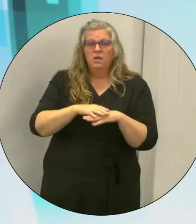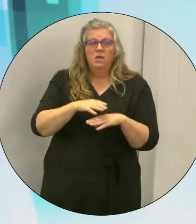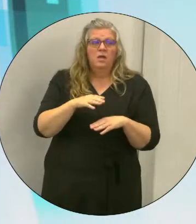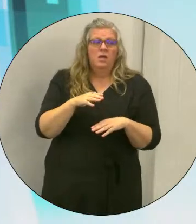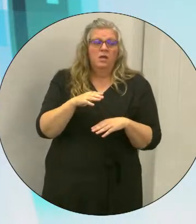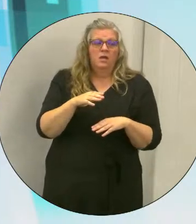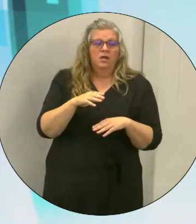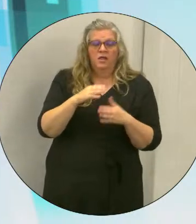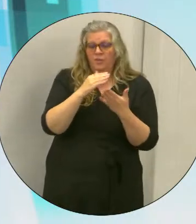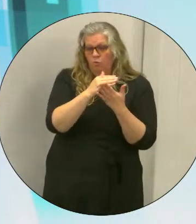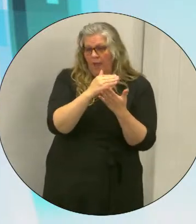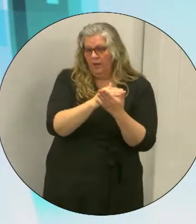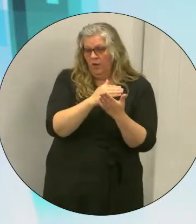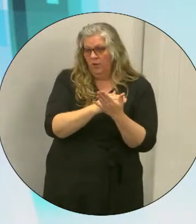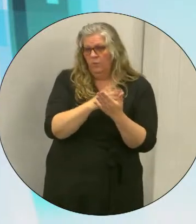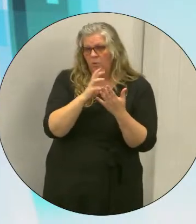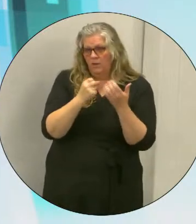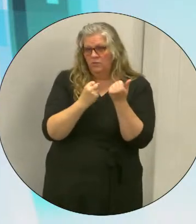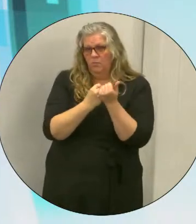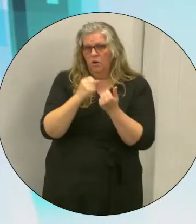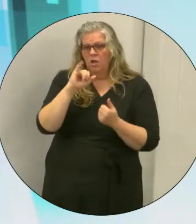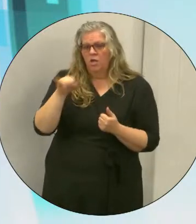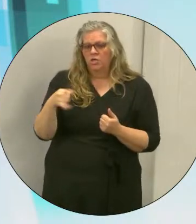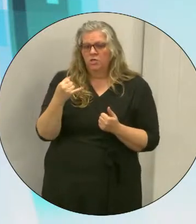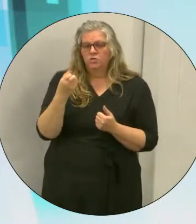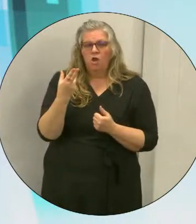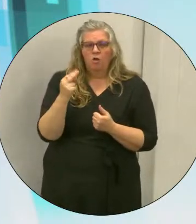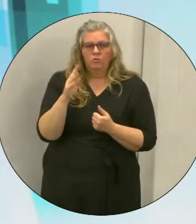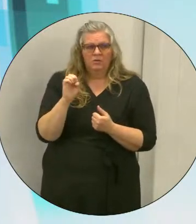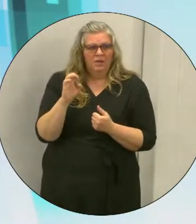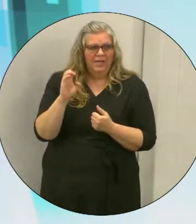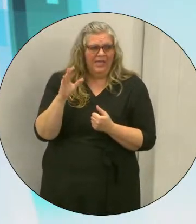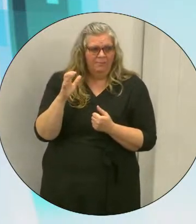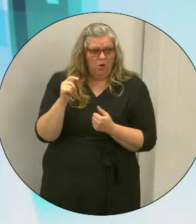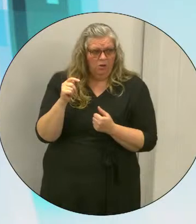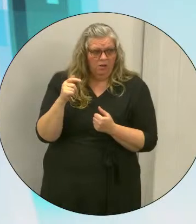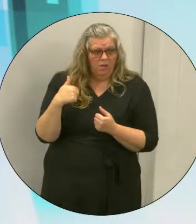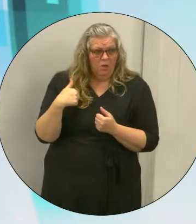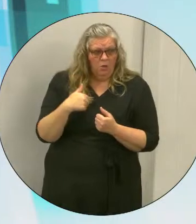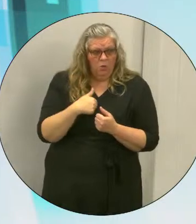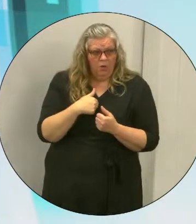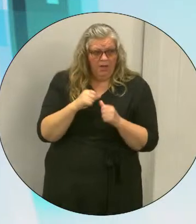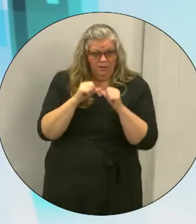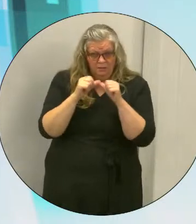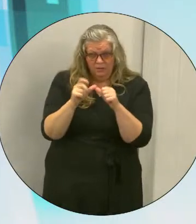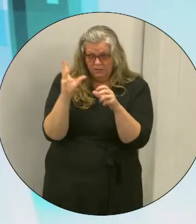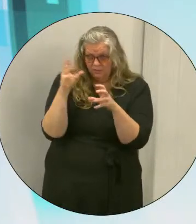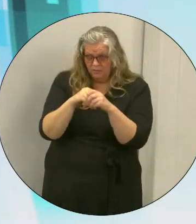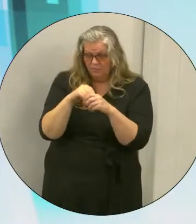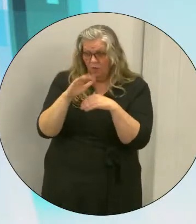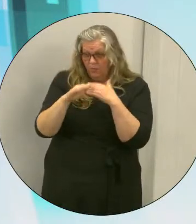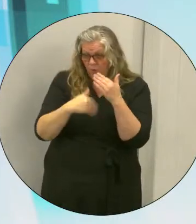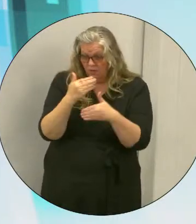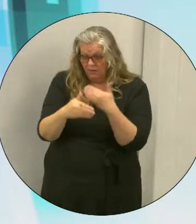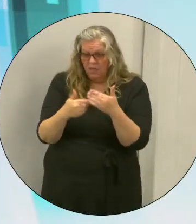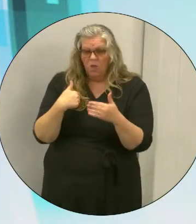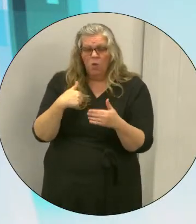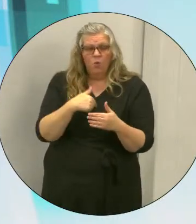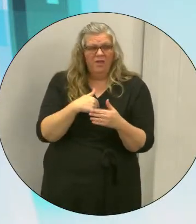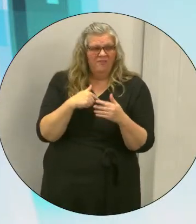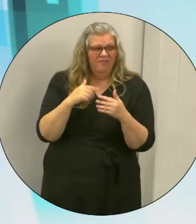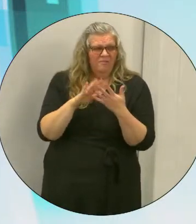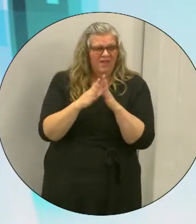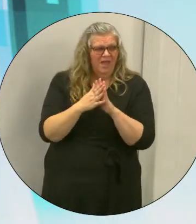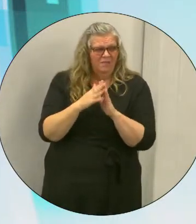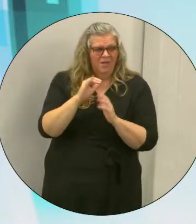Ebert. But after further review and participation in all phases of the interview process for the CCSD superintendent, it has become more apparent that